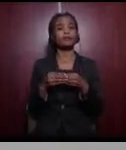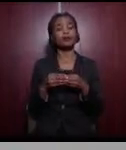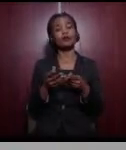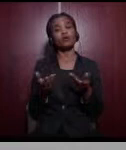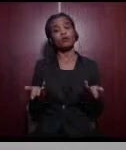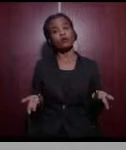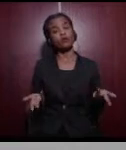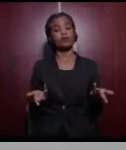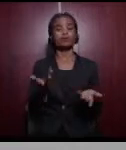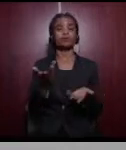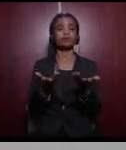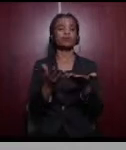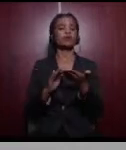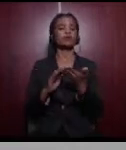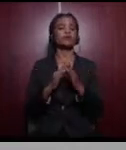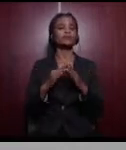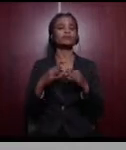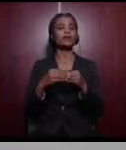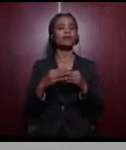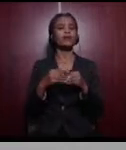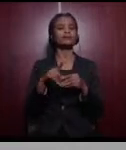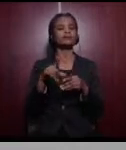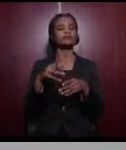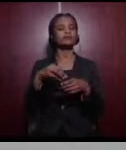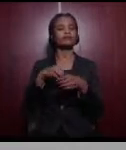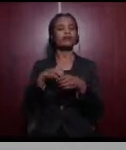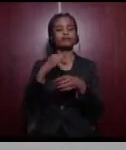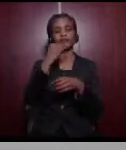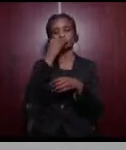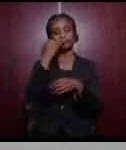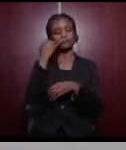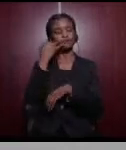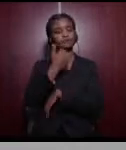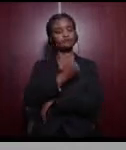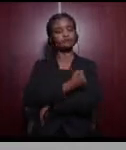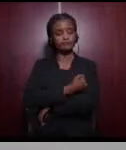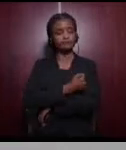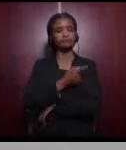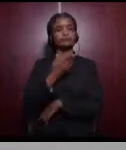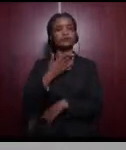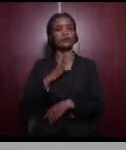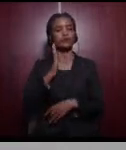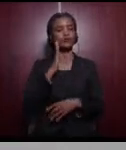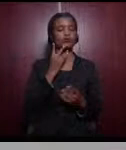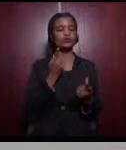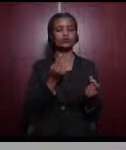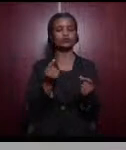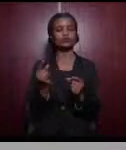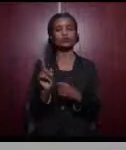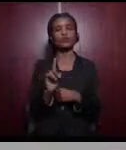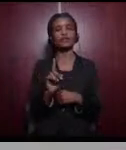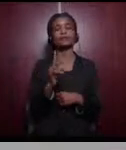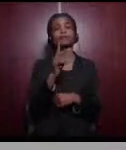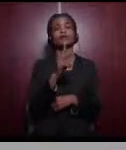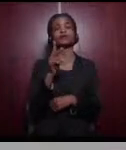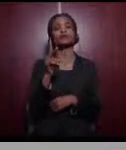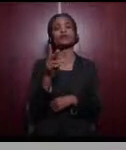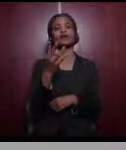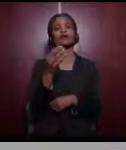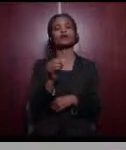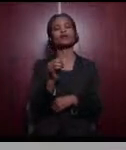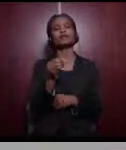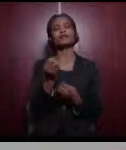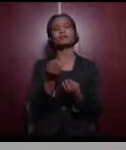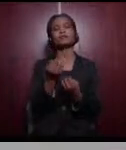ya community eleng hore o abuser the substance jwalo jwalo. And then there was also a number of